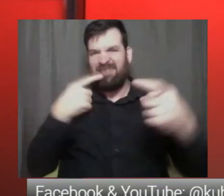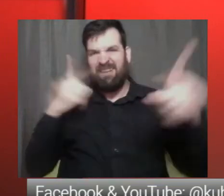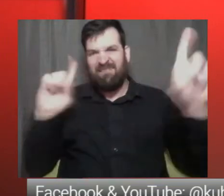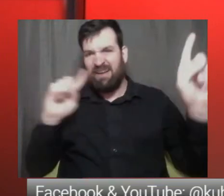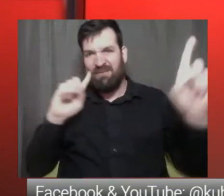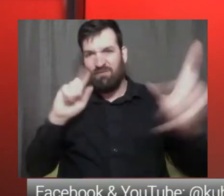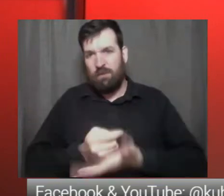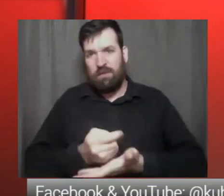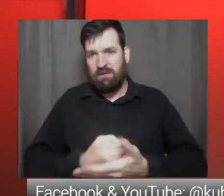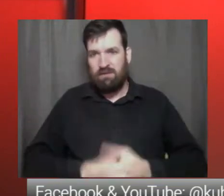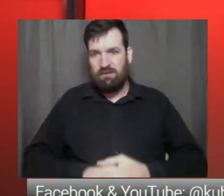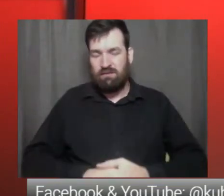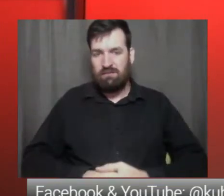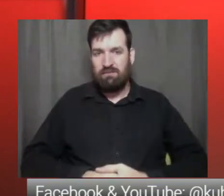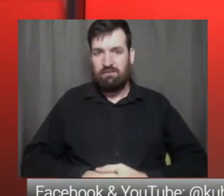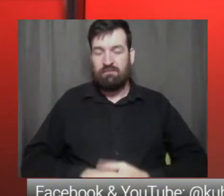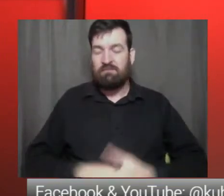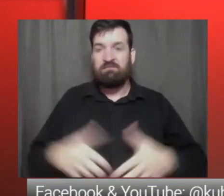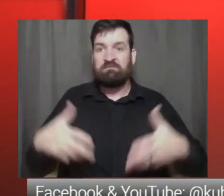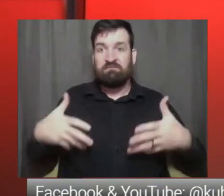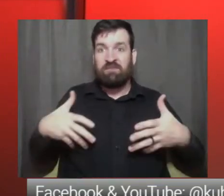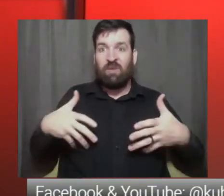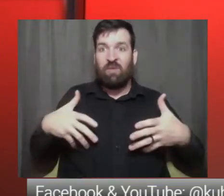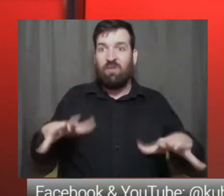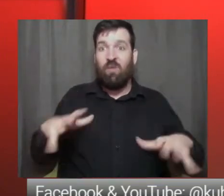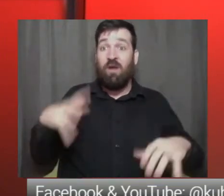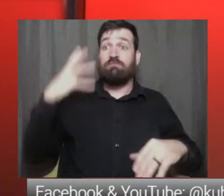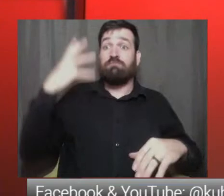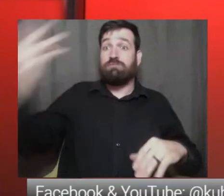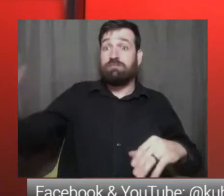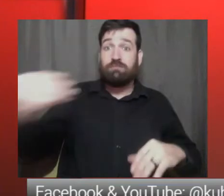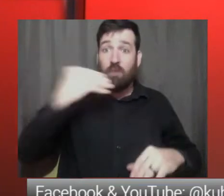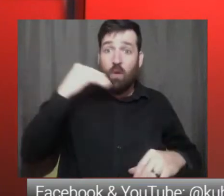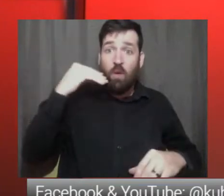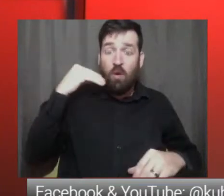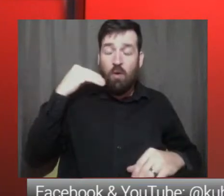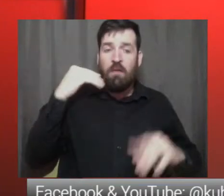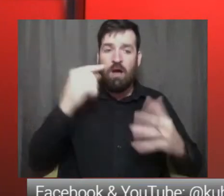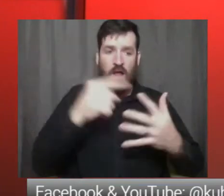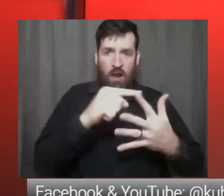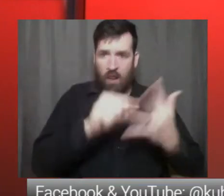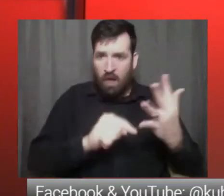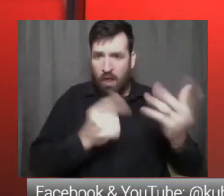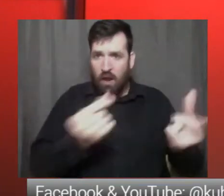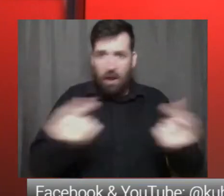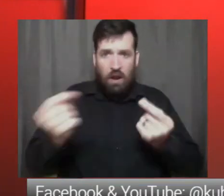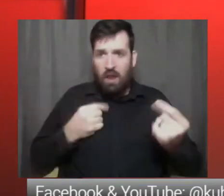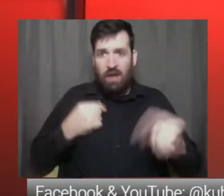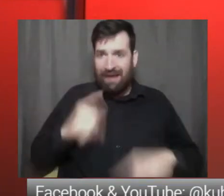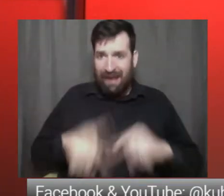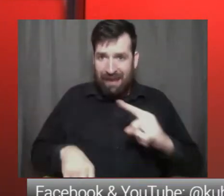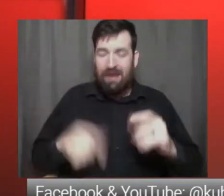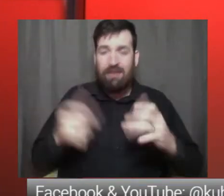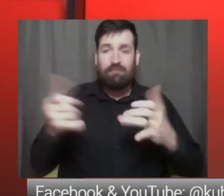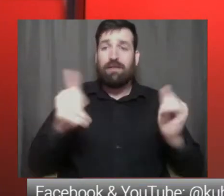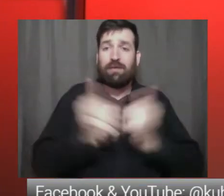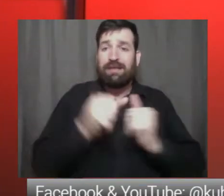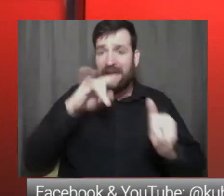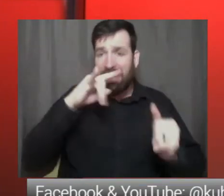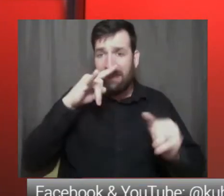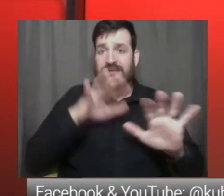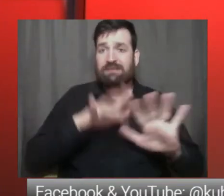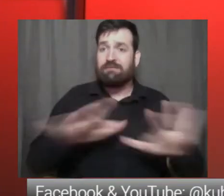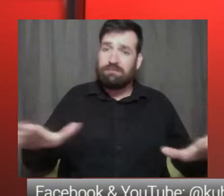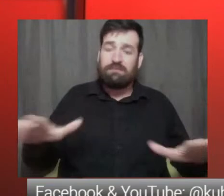and we didn't want him going home and not being able to do the things he needed to do with his family and play with his kids and do things. So we decided